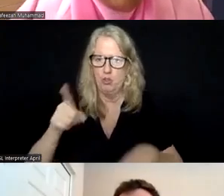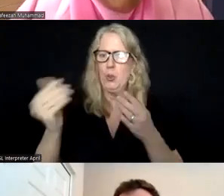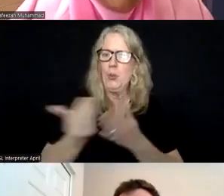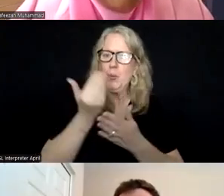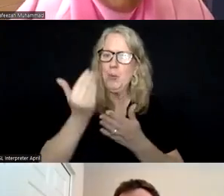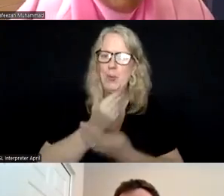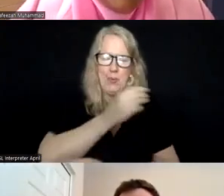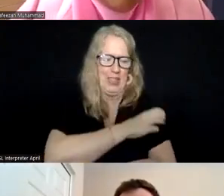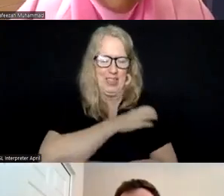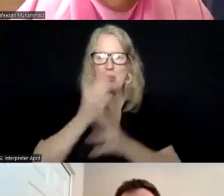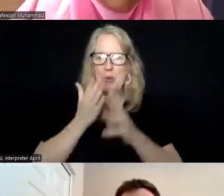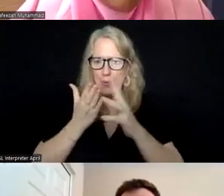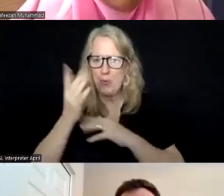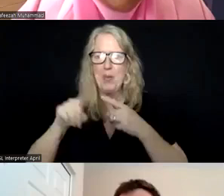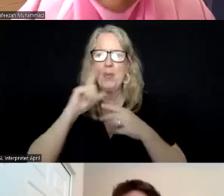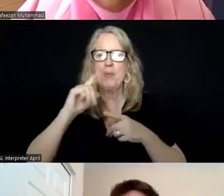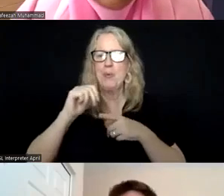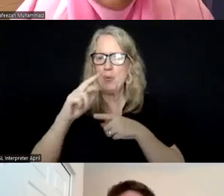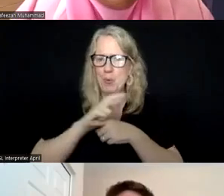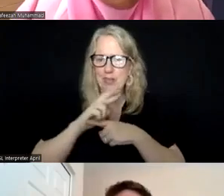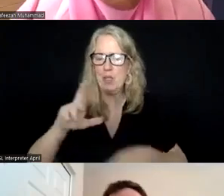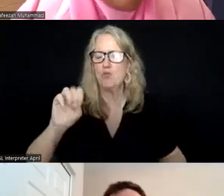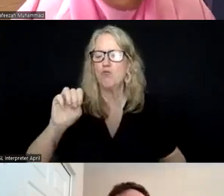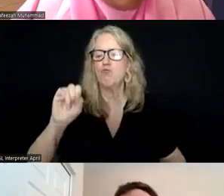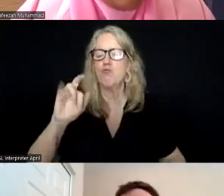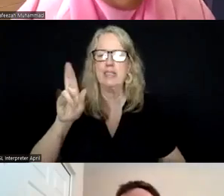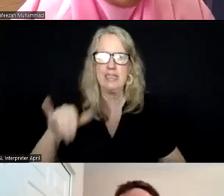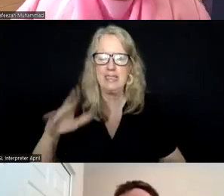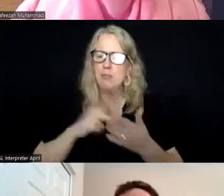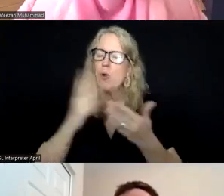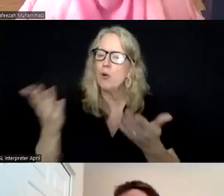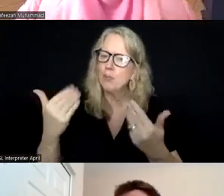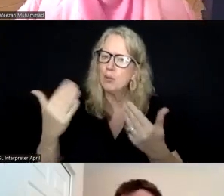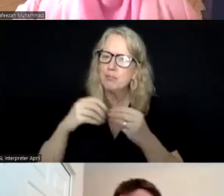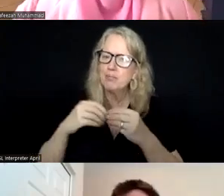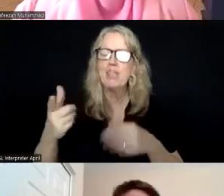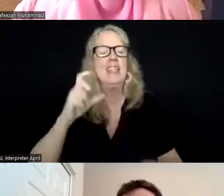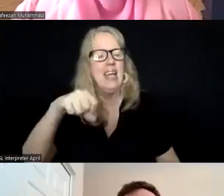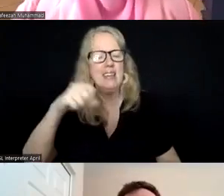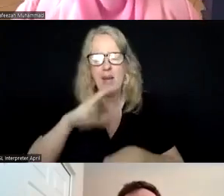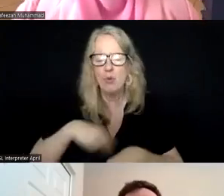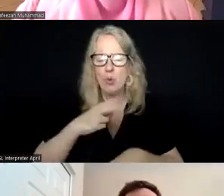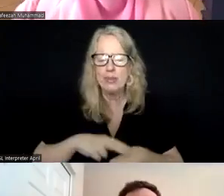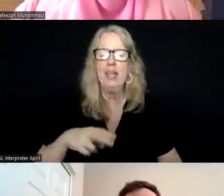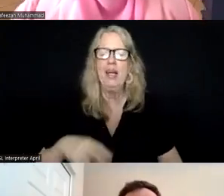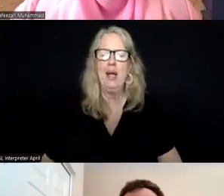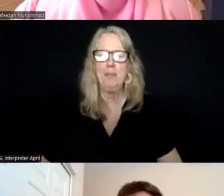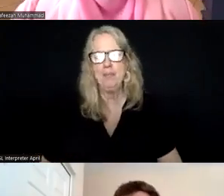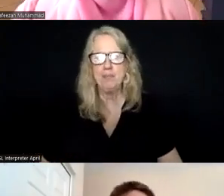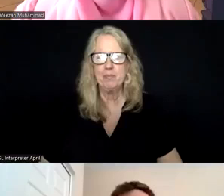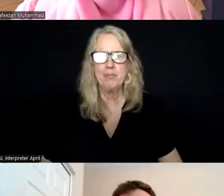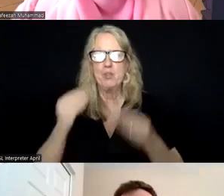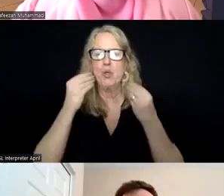clinician going through the residency program as well. So Yeah. give Let me us tell you a 2 little minutes. bit. Yeah, Yeah. of course. So, just some